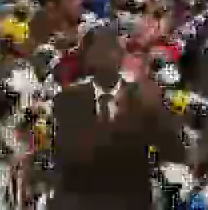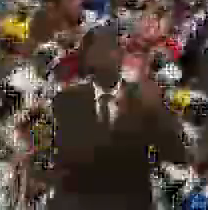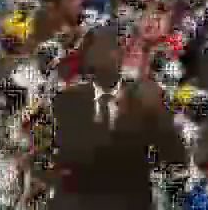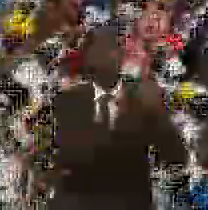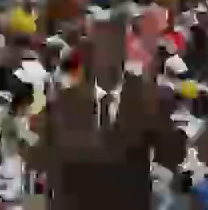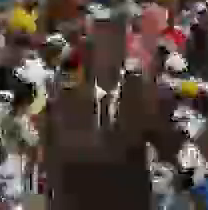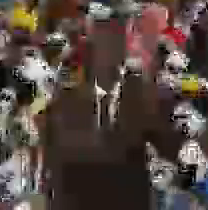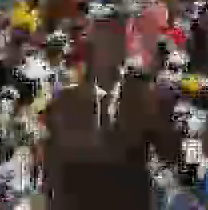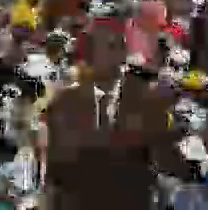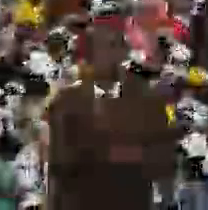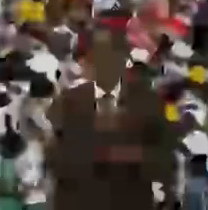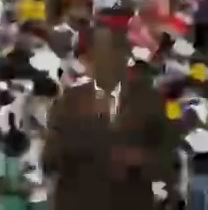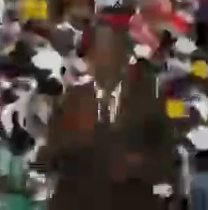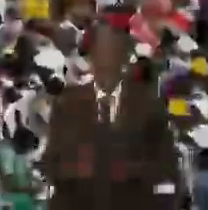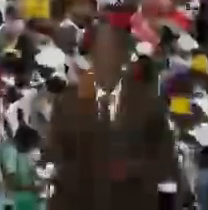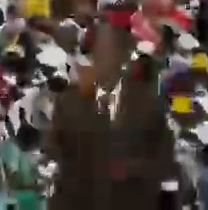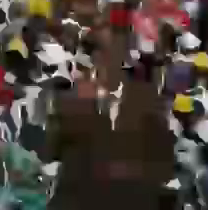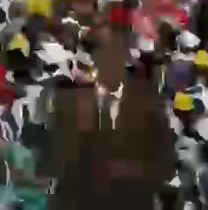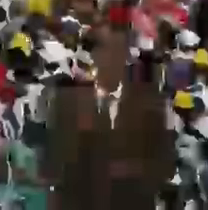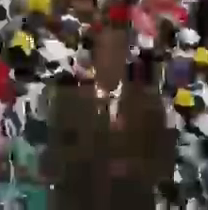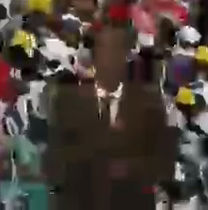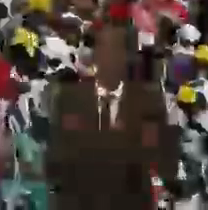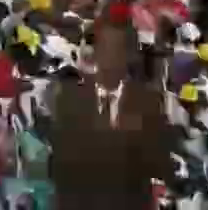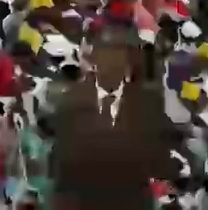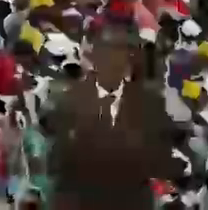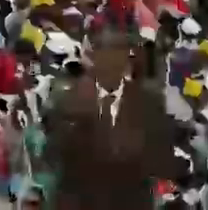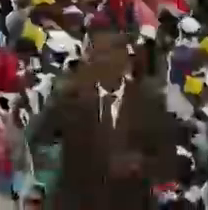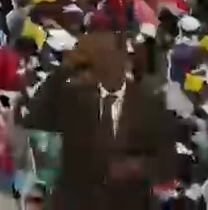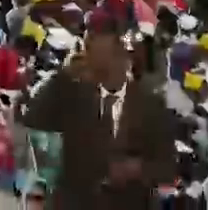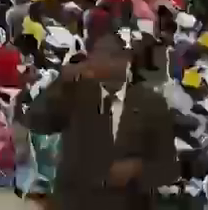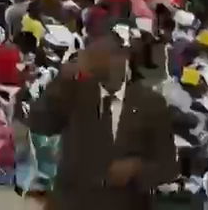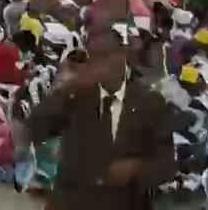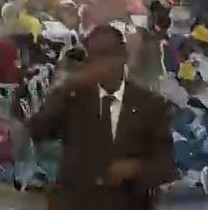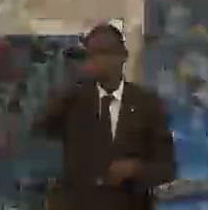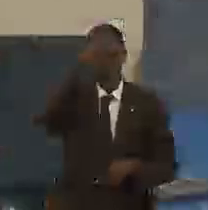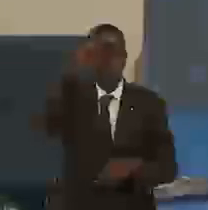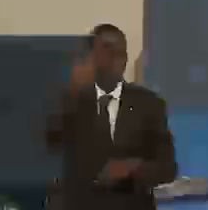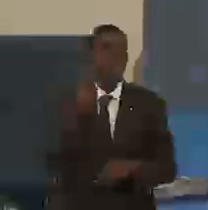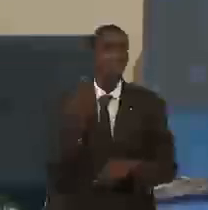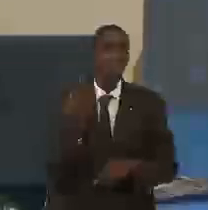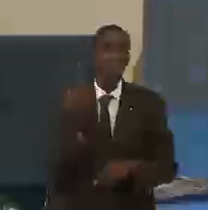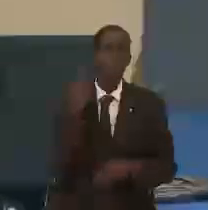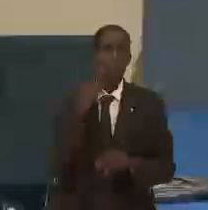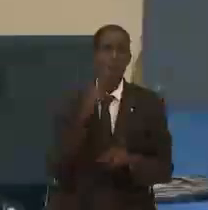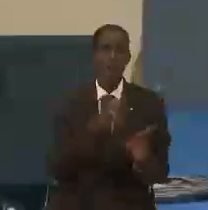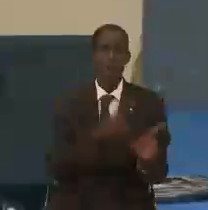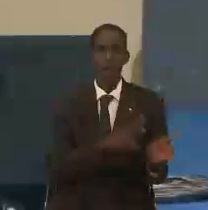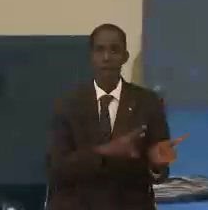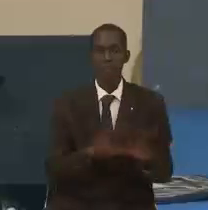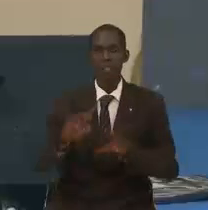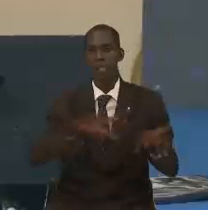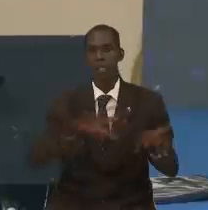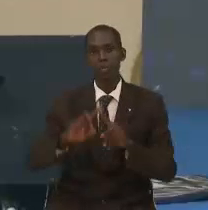he finds us like the wise virgins. We're ready, and we're ready to go with him. The